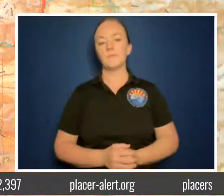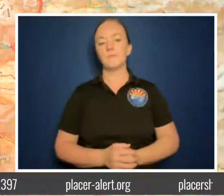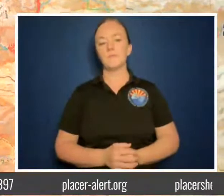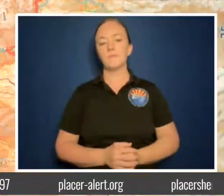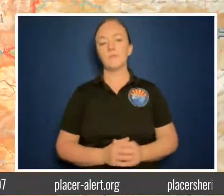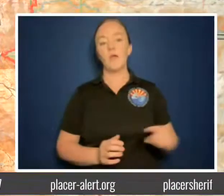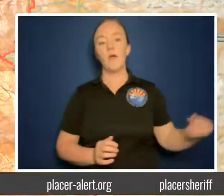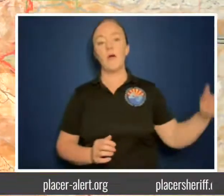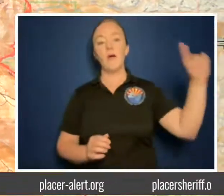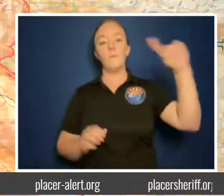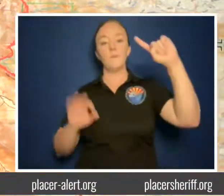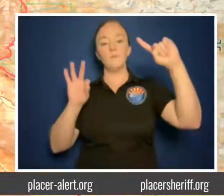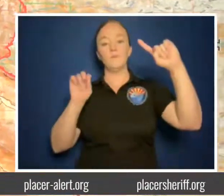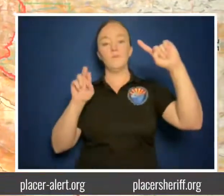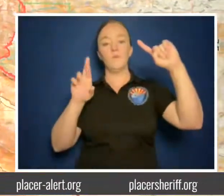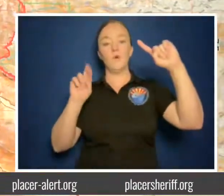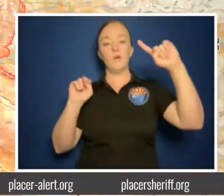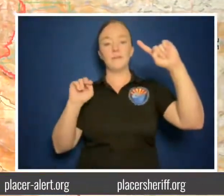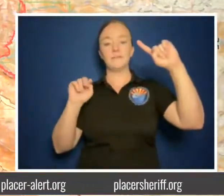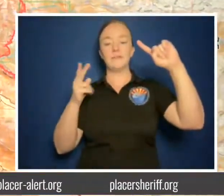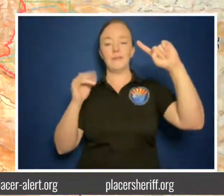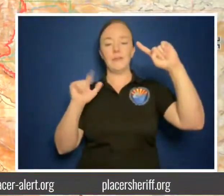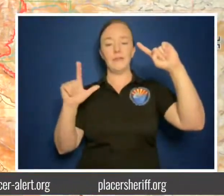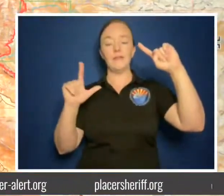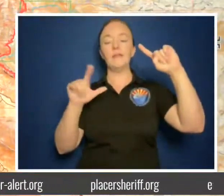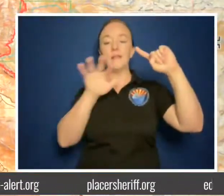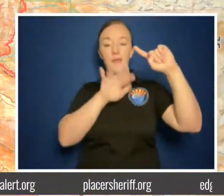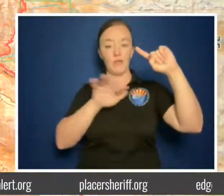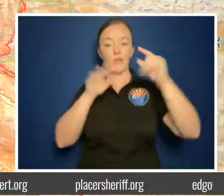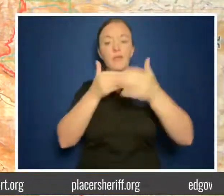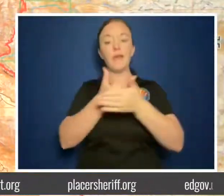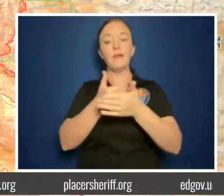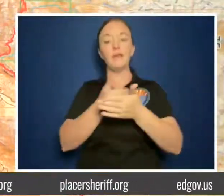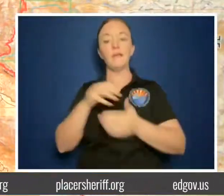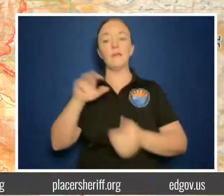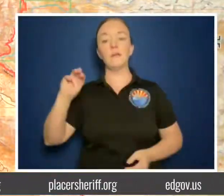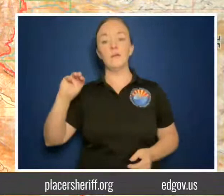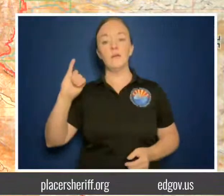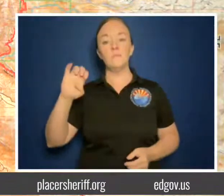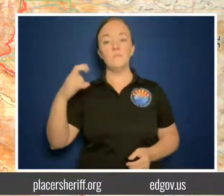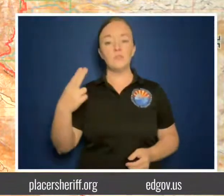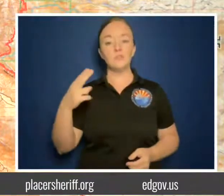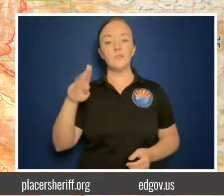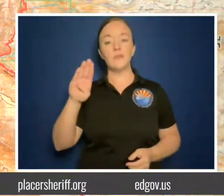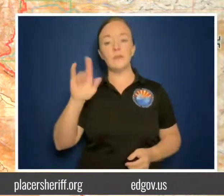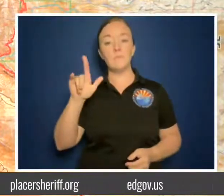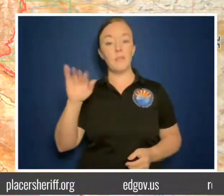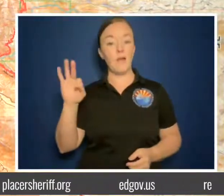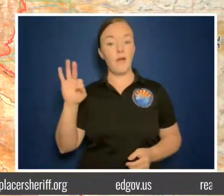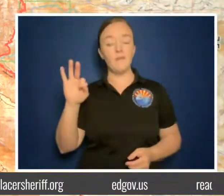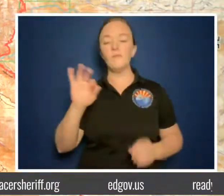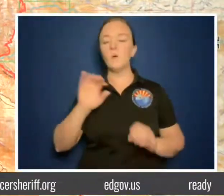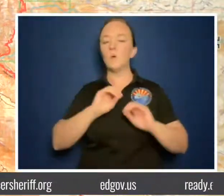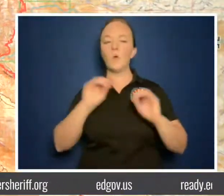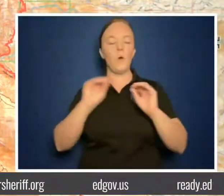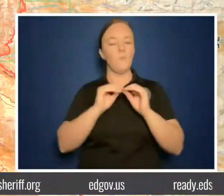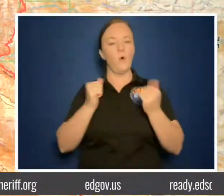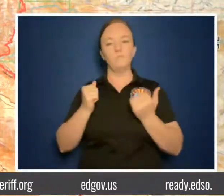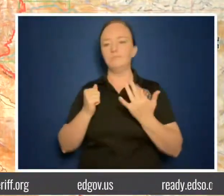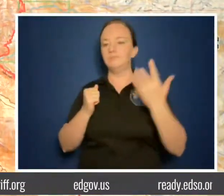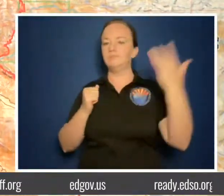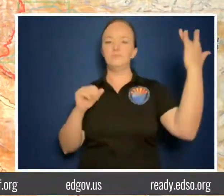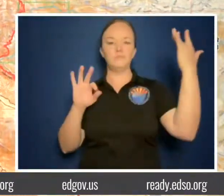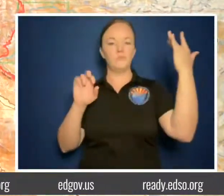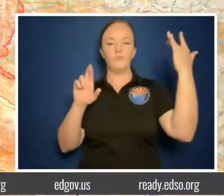Bluff, there's been no progress, no fire movement to the north towards Forest Hill Road. This is all